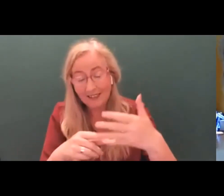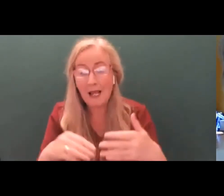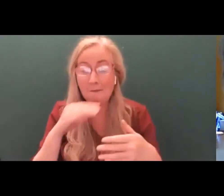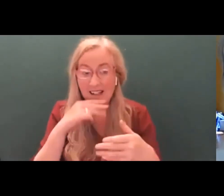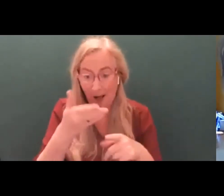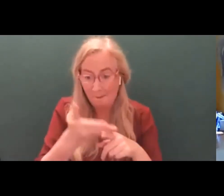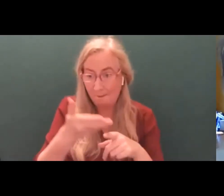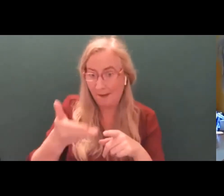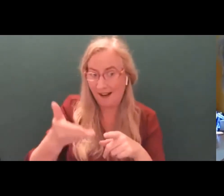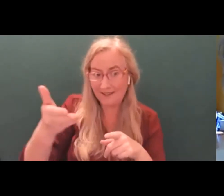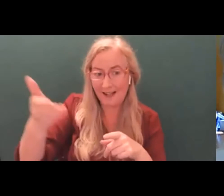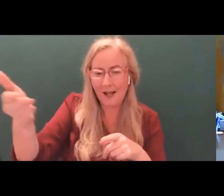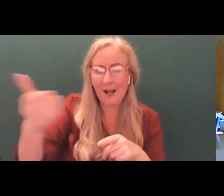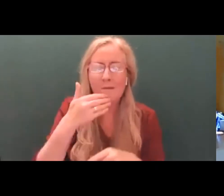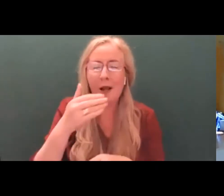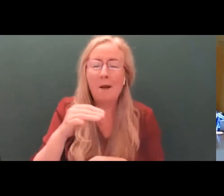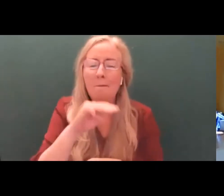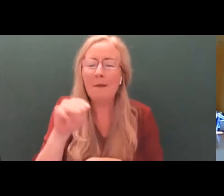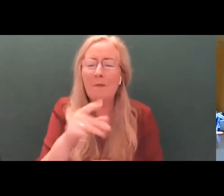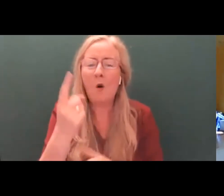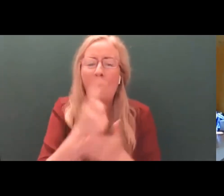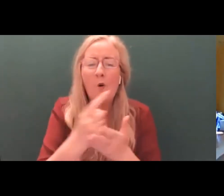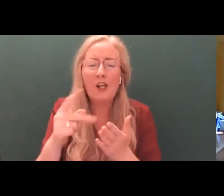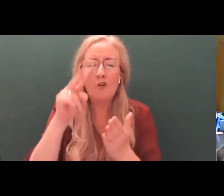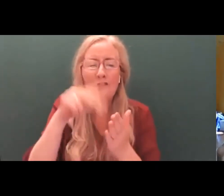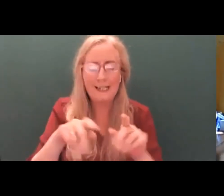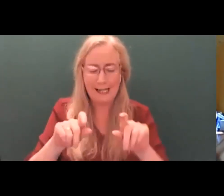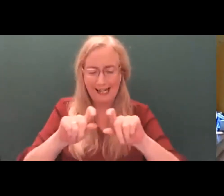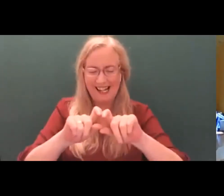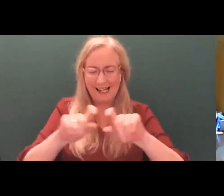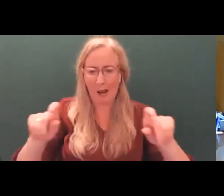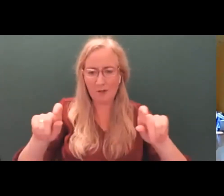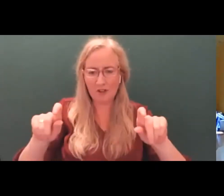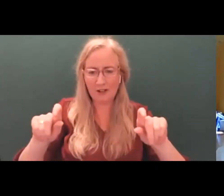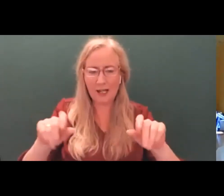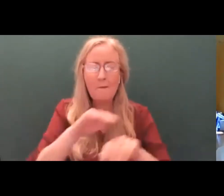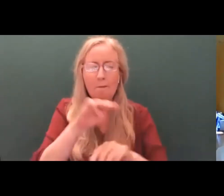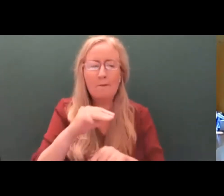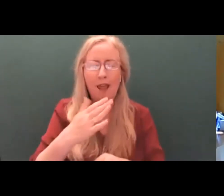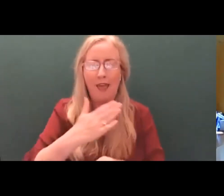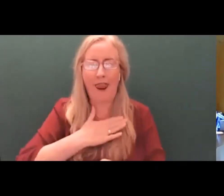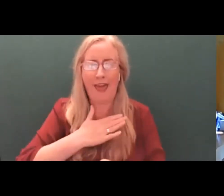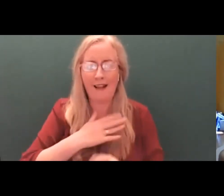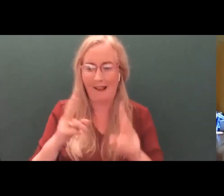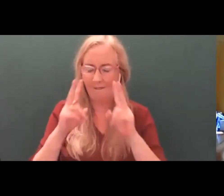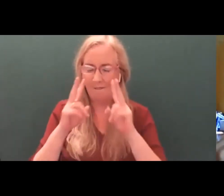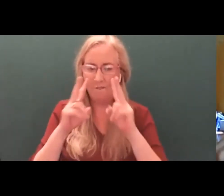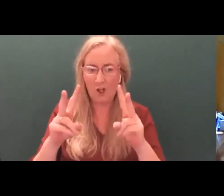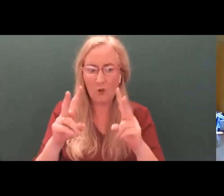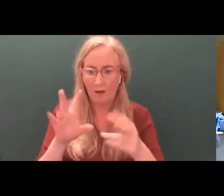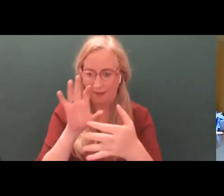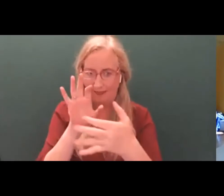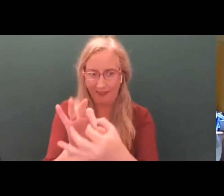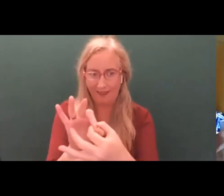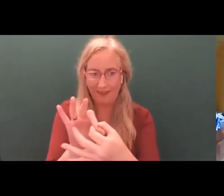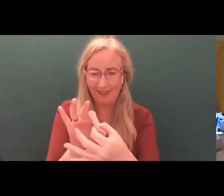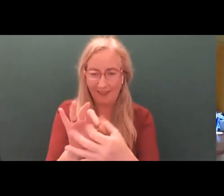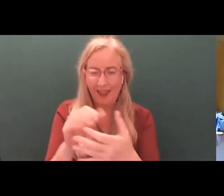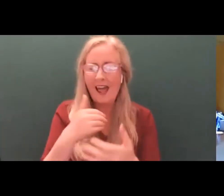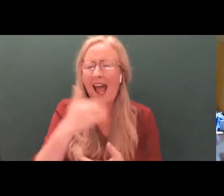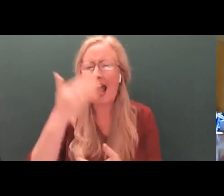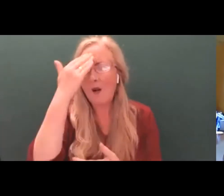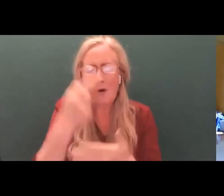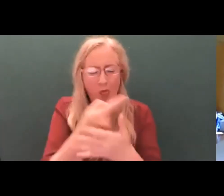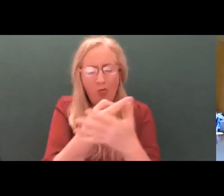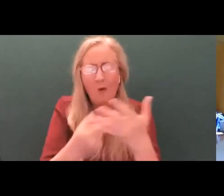people often only read a caption and people are very visually engaged. And I know these are very simple tips,